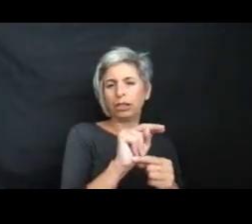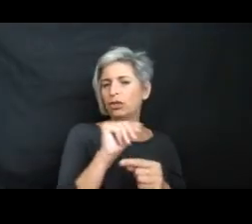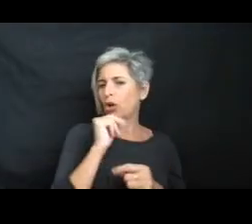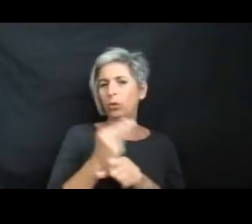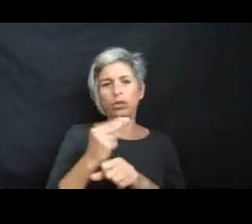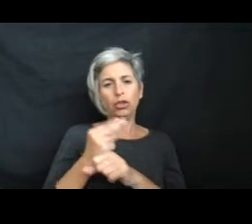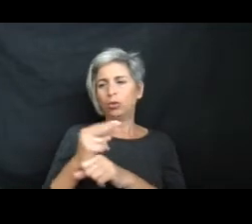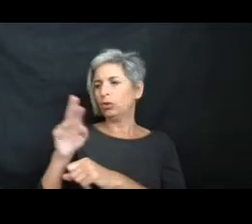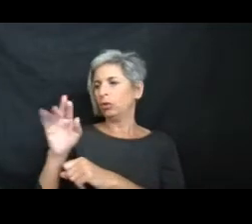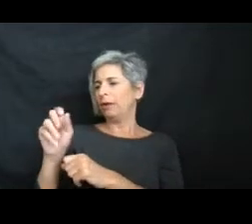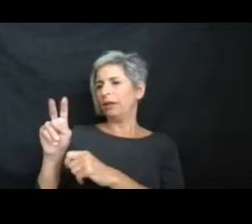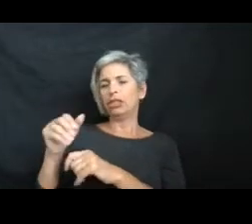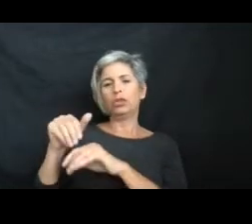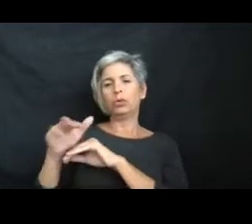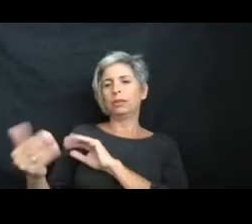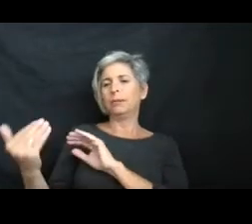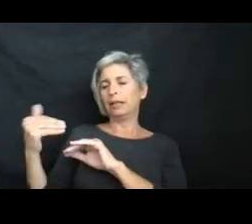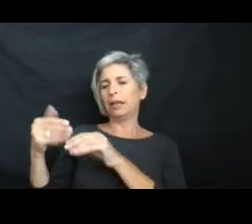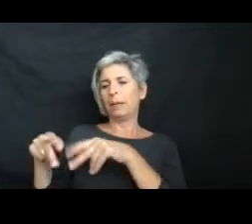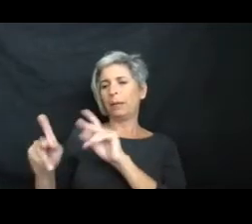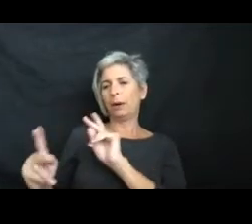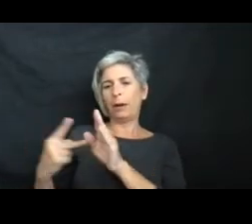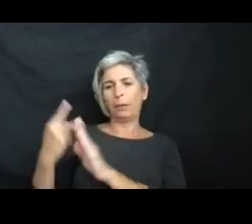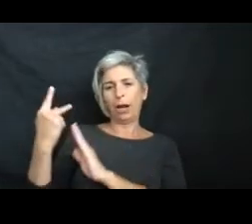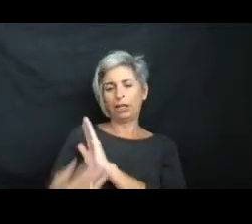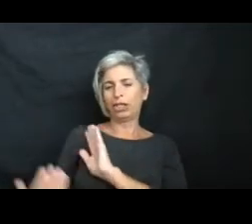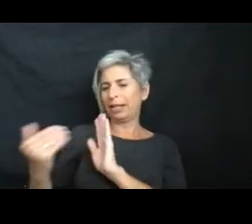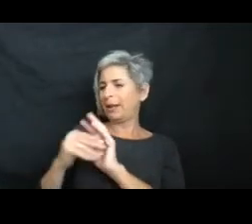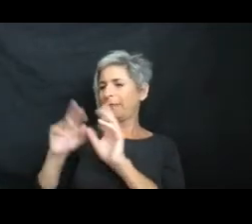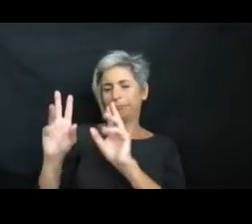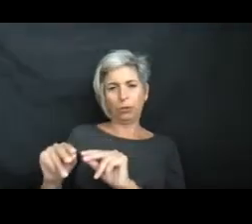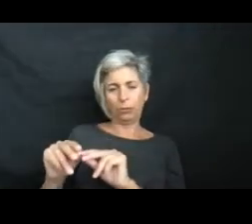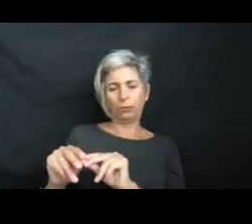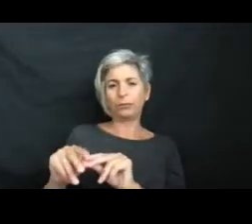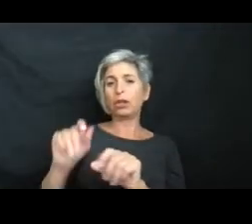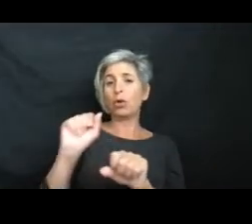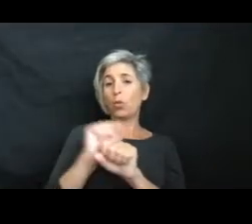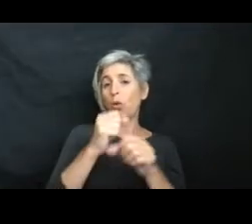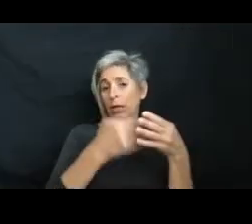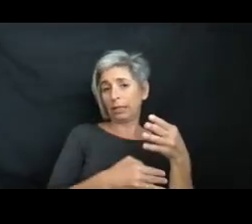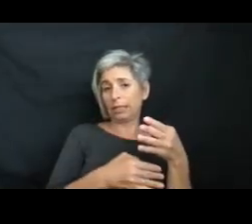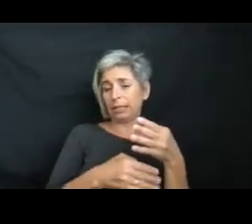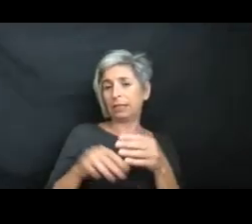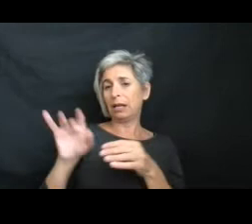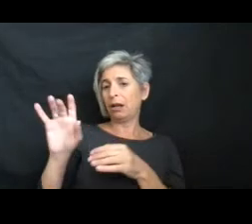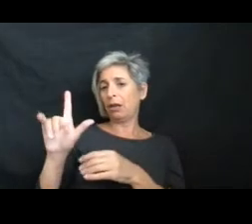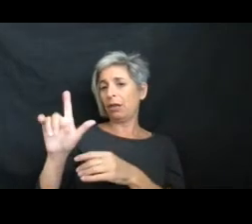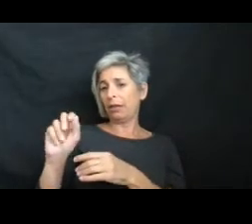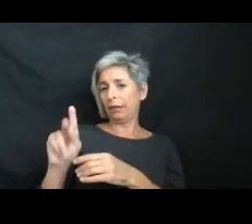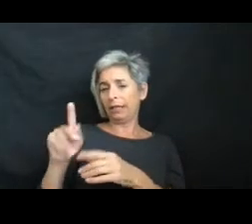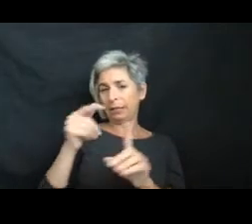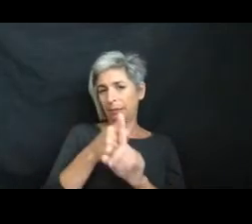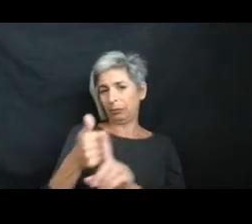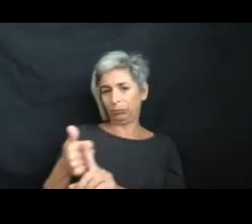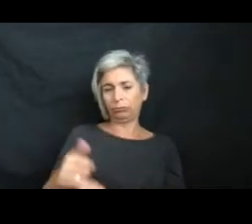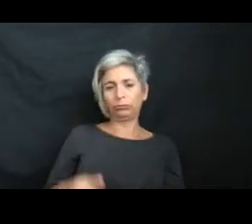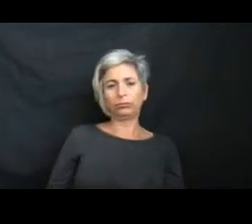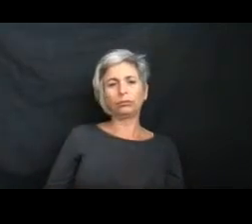revisions just to resubmit a project. So use either the work list or this link, your choice. That should bring you